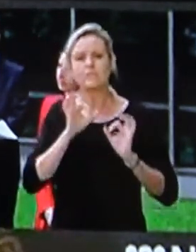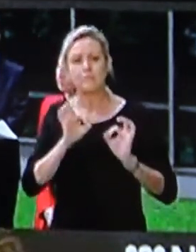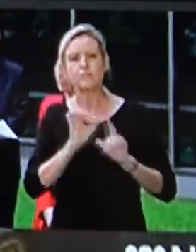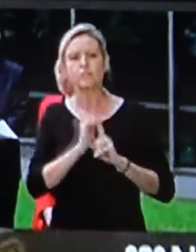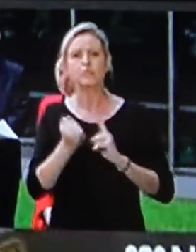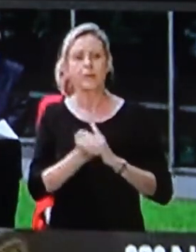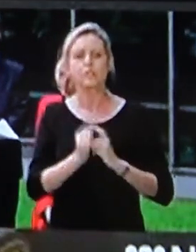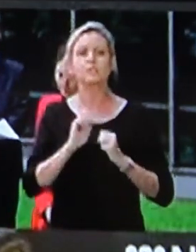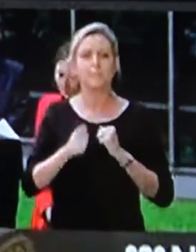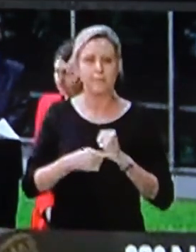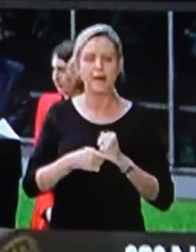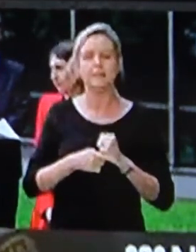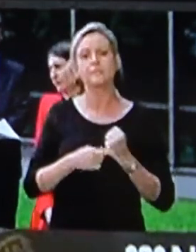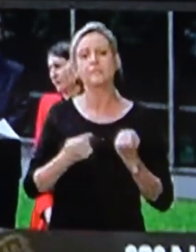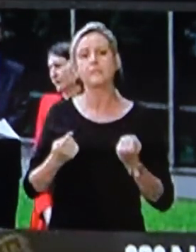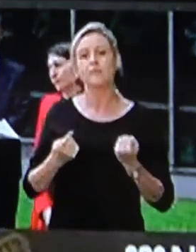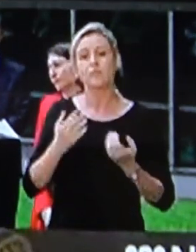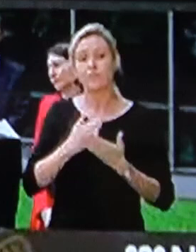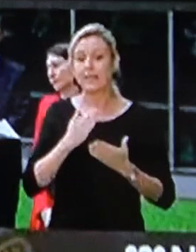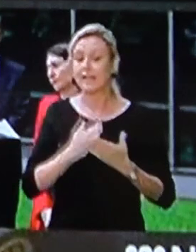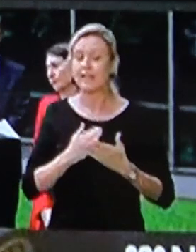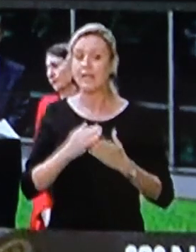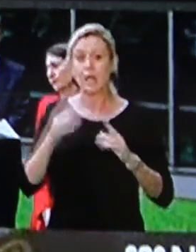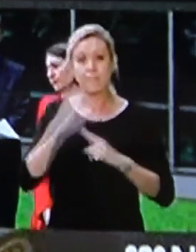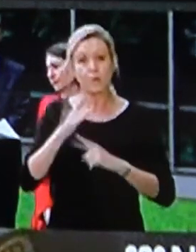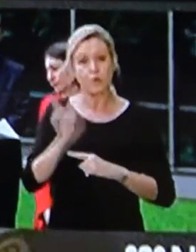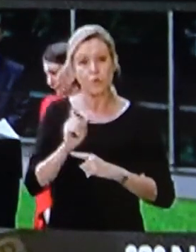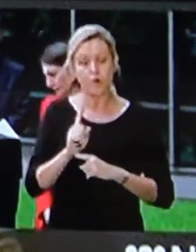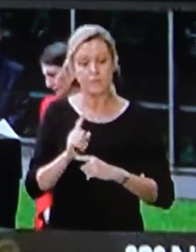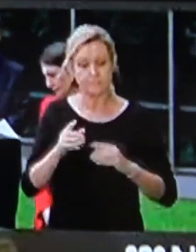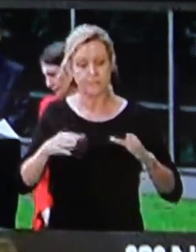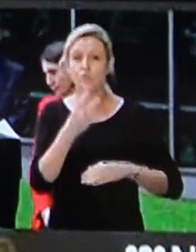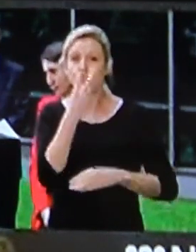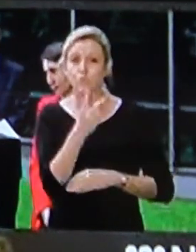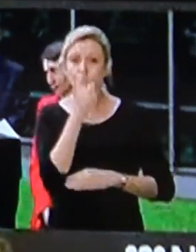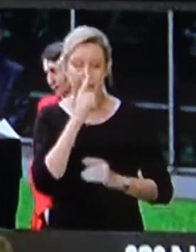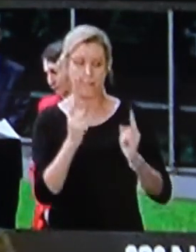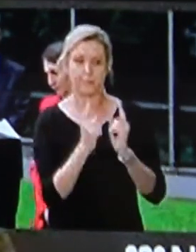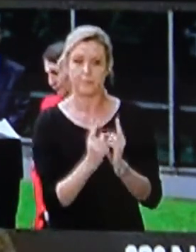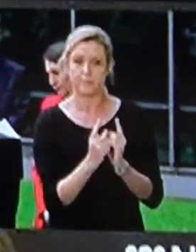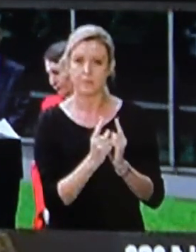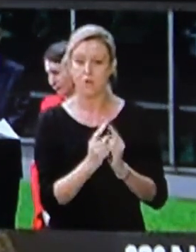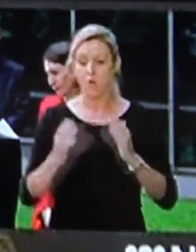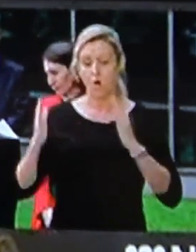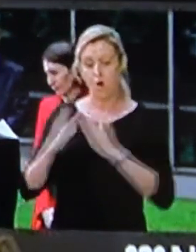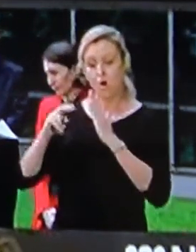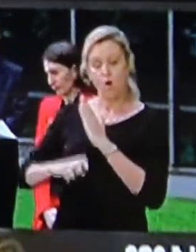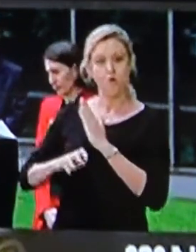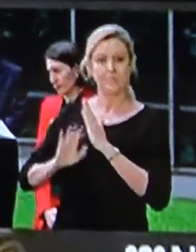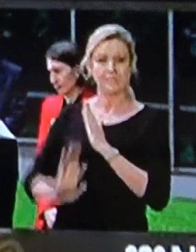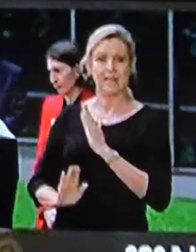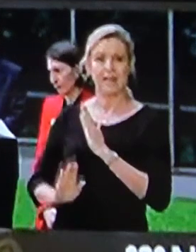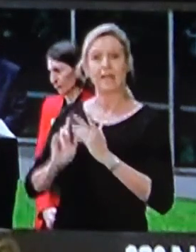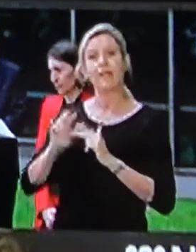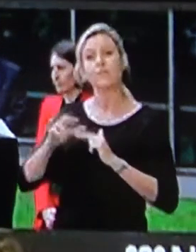is simply around small numbers are safe, which is to stay home when you can. If you need to go to work,